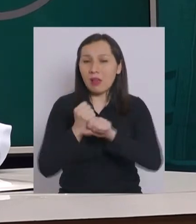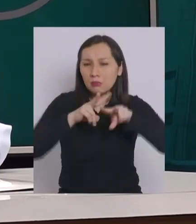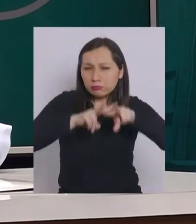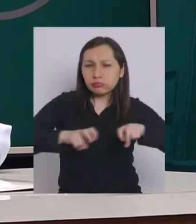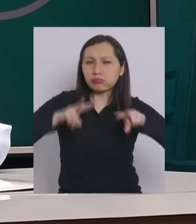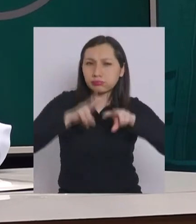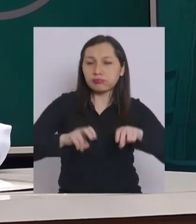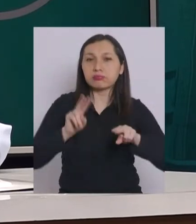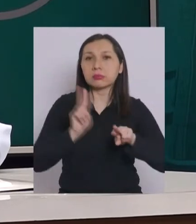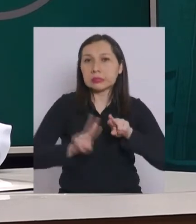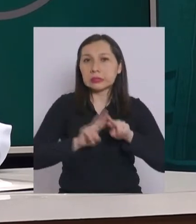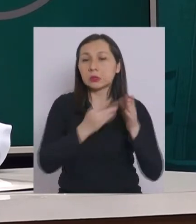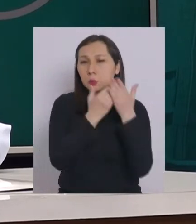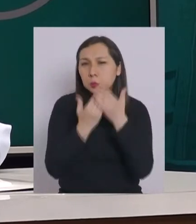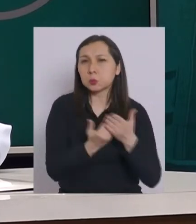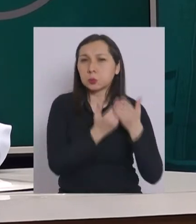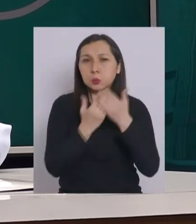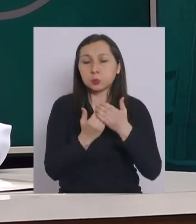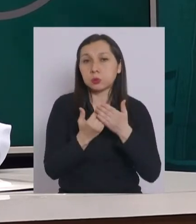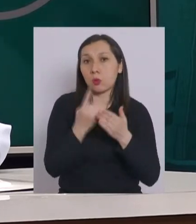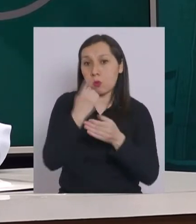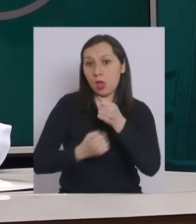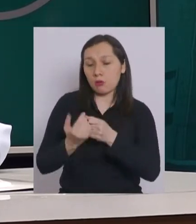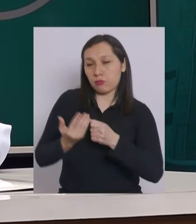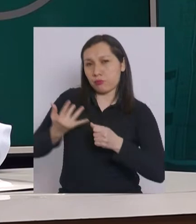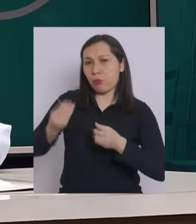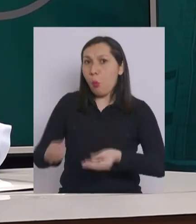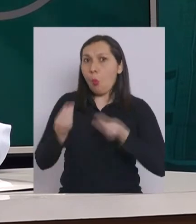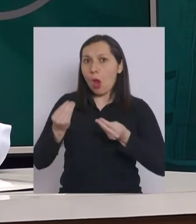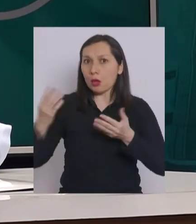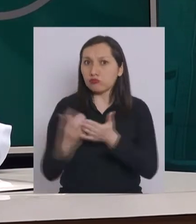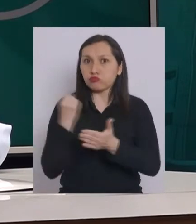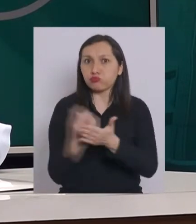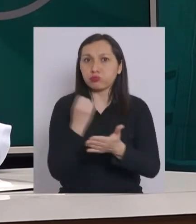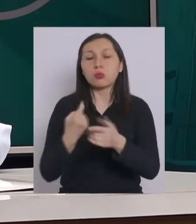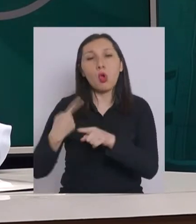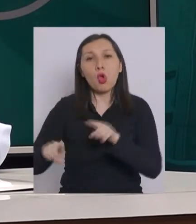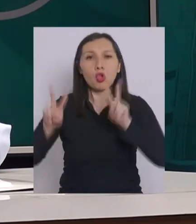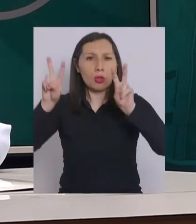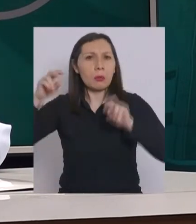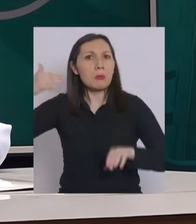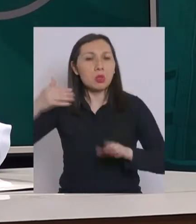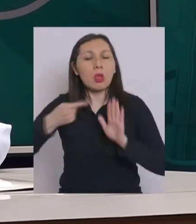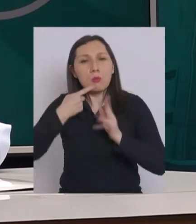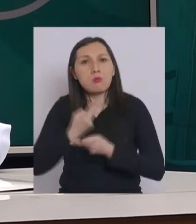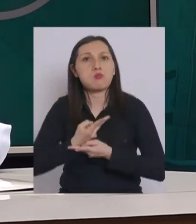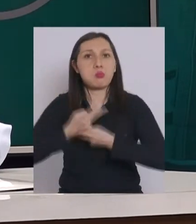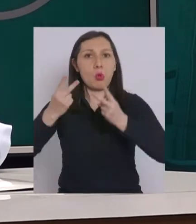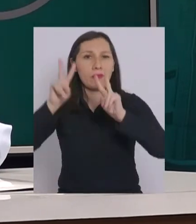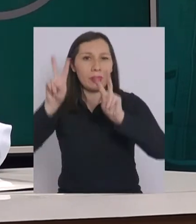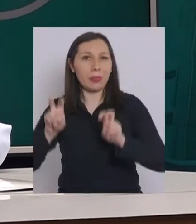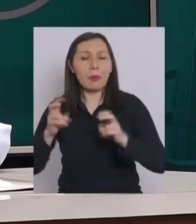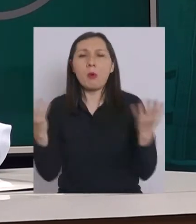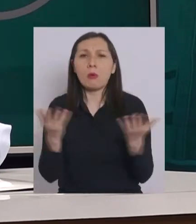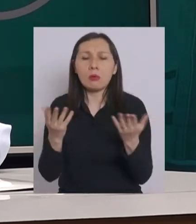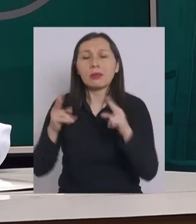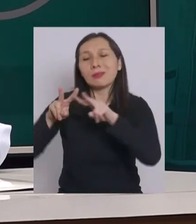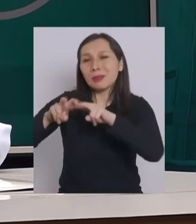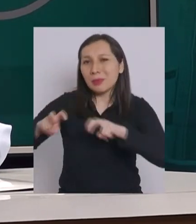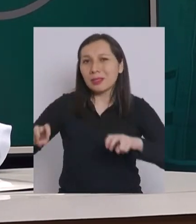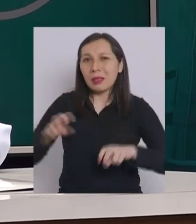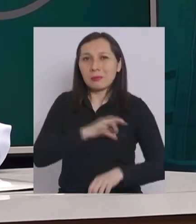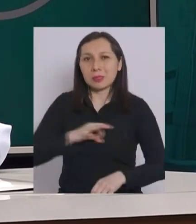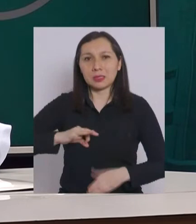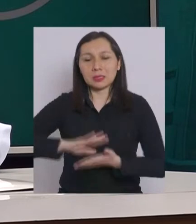has been extremely effective. The research trial conducted in this last year has been very